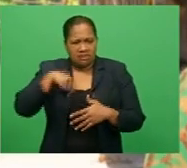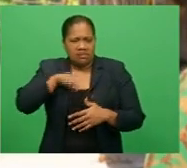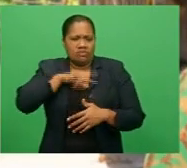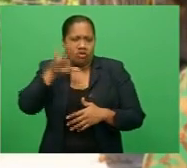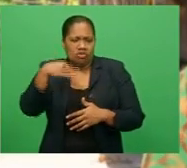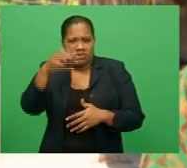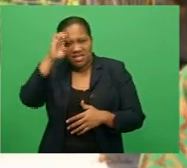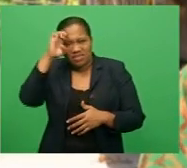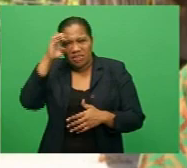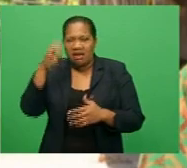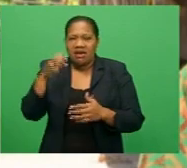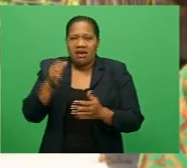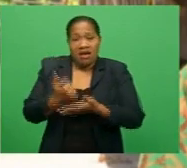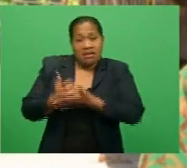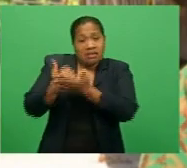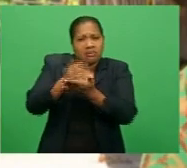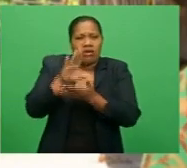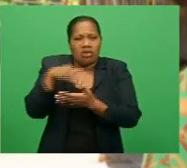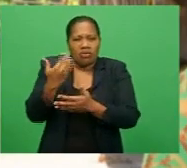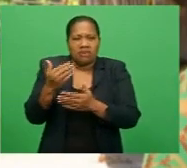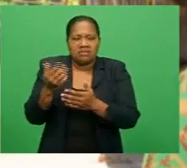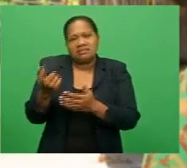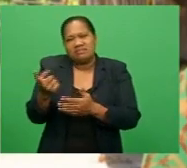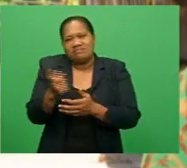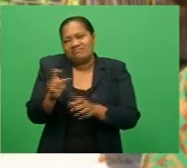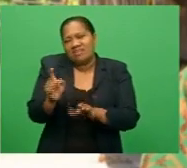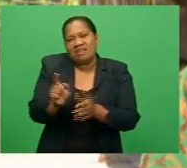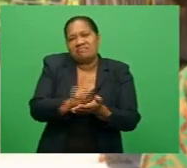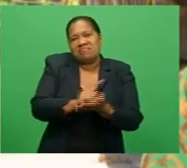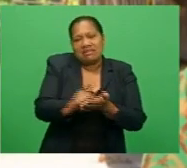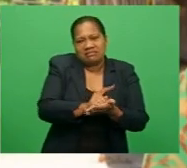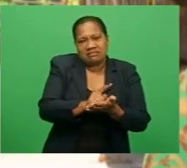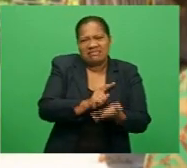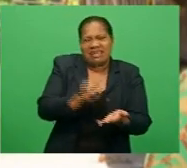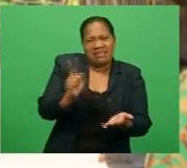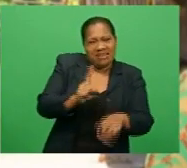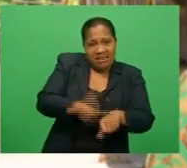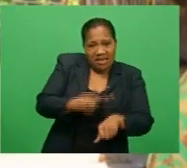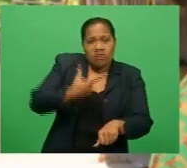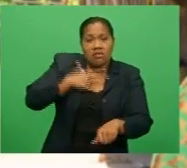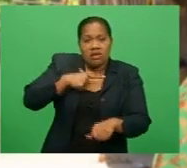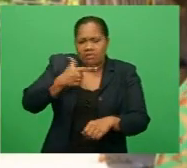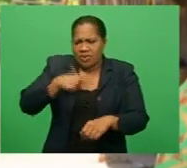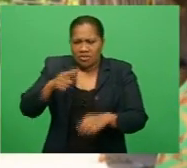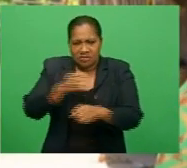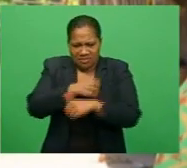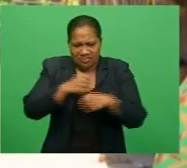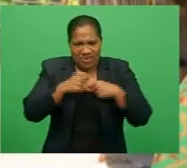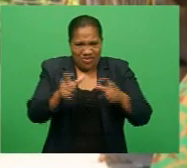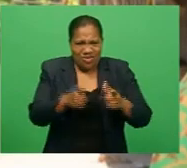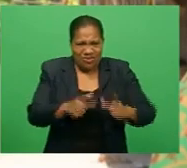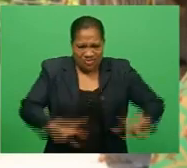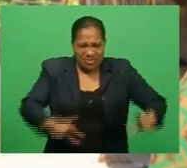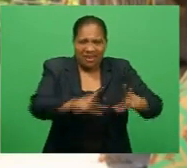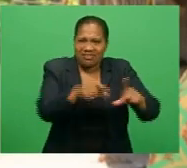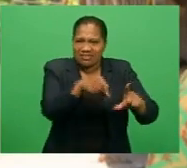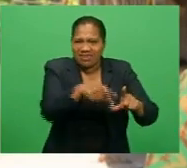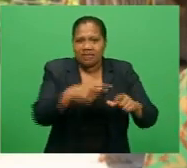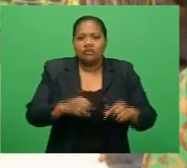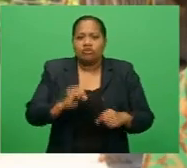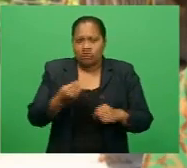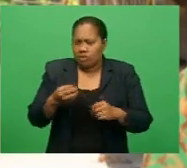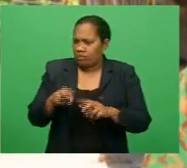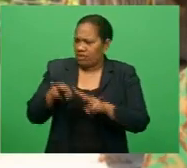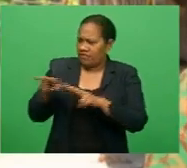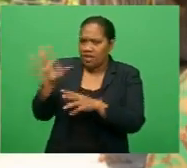that assistance will reach us after a few weeks due to our location. We have learned from our past, and that's what have been driving us over the